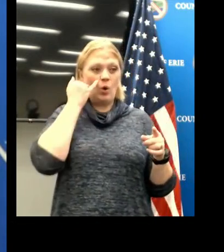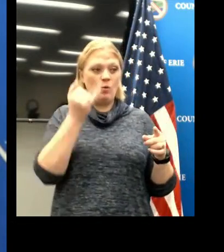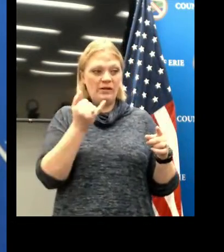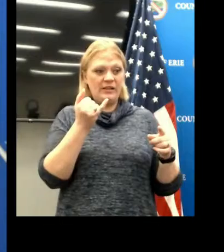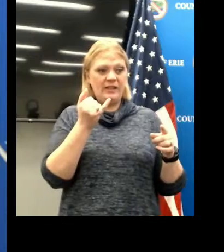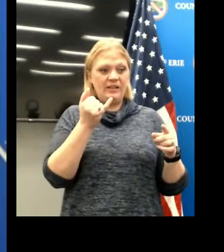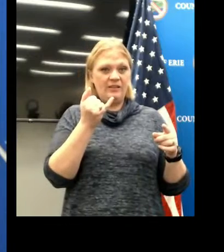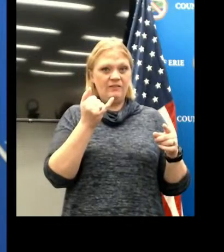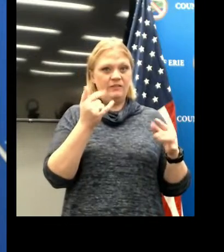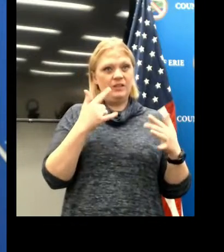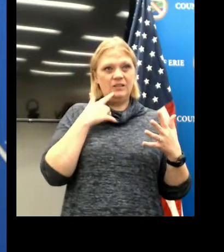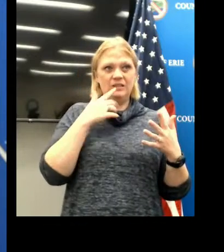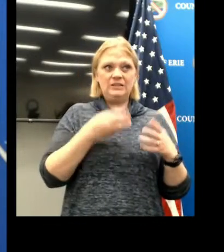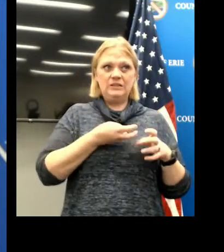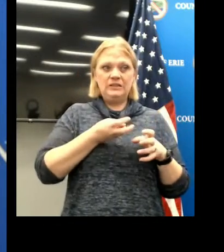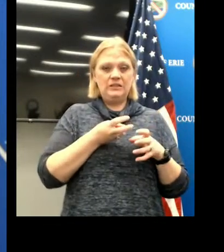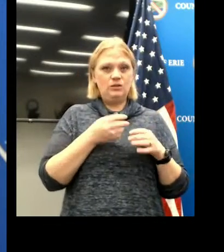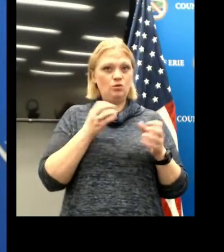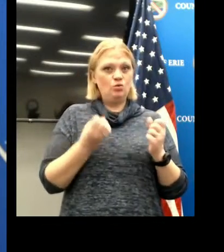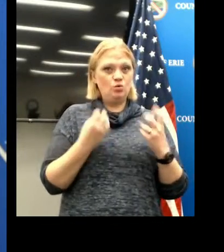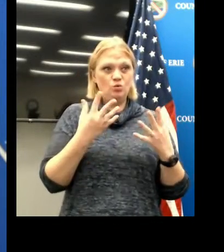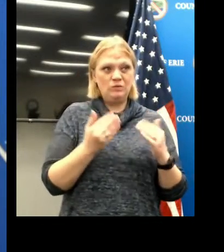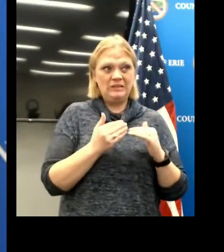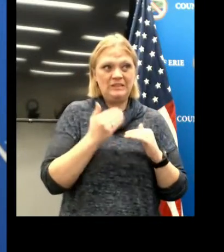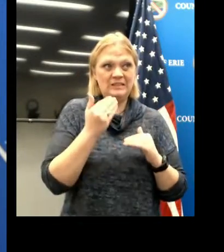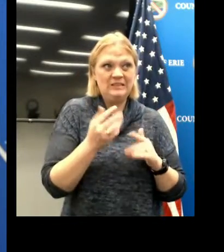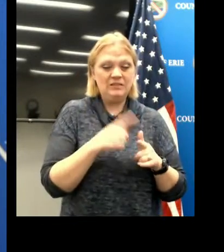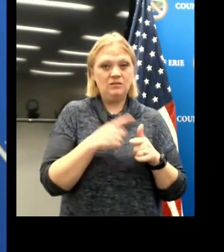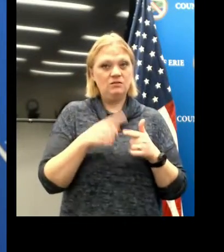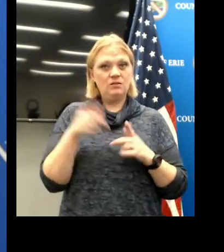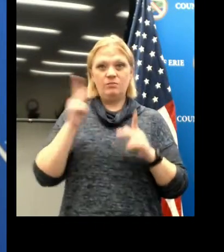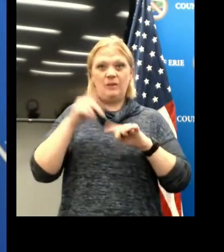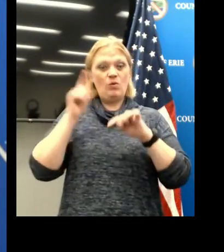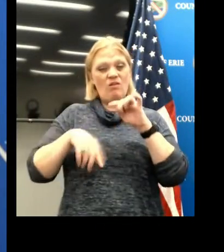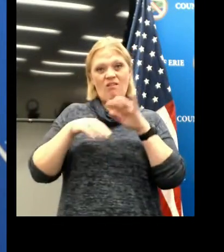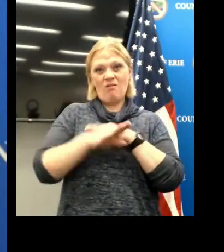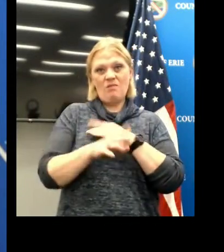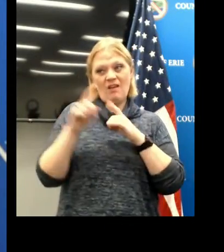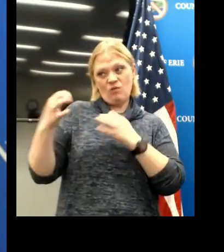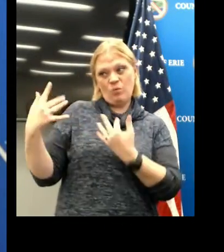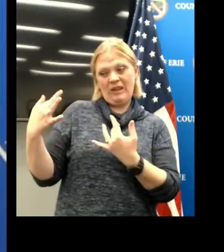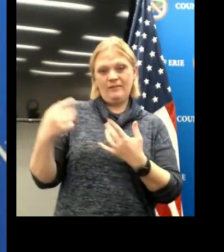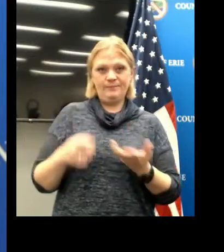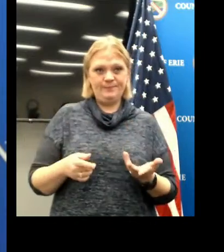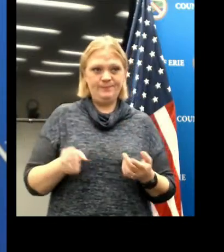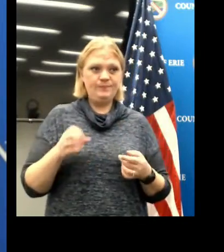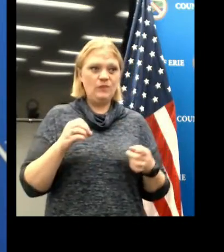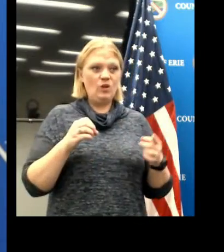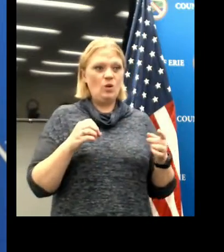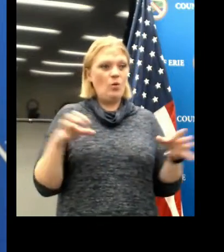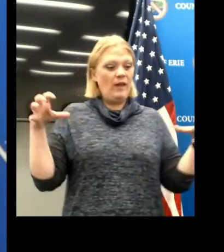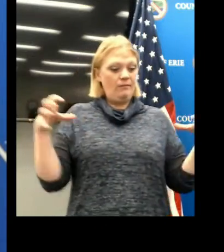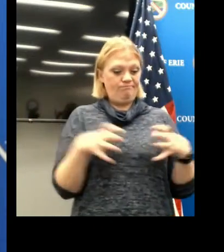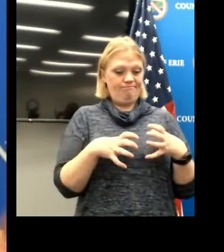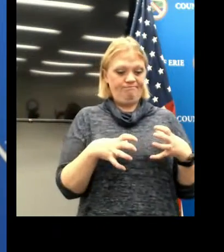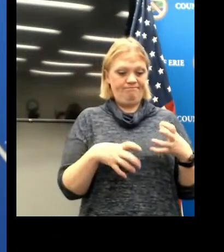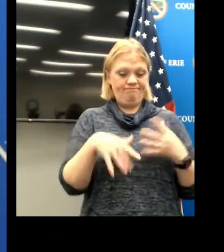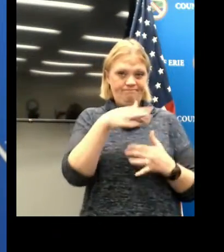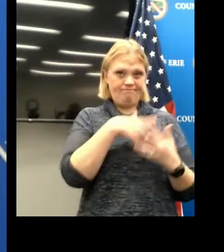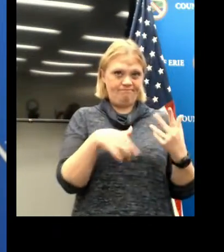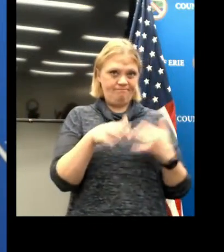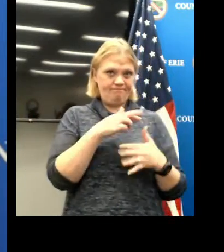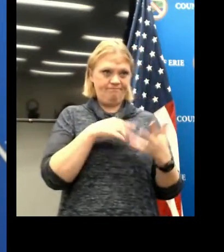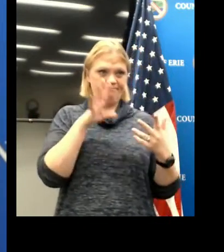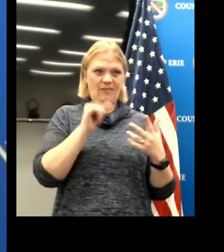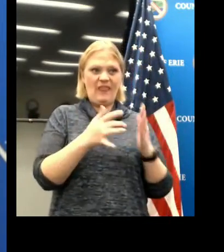tight-knit situation, then they're going to have to refrain from letting more people in. But the gathering risk assessment tool is really with regards